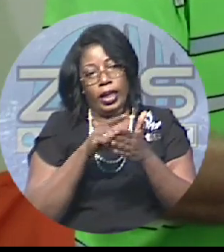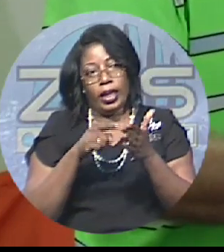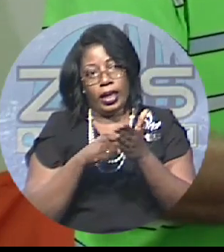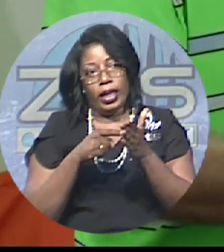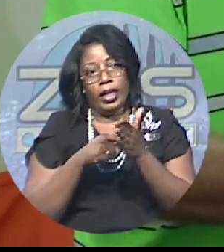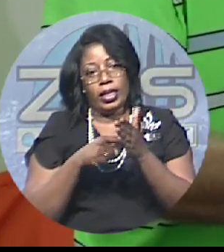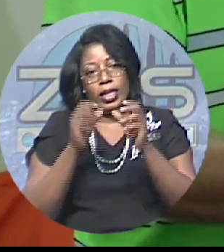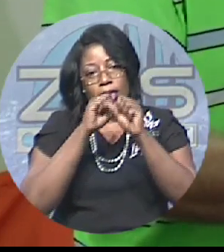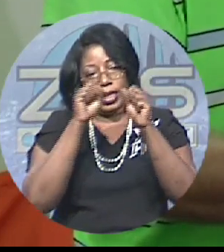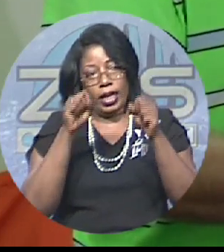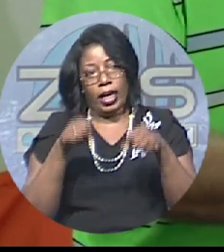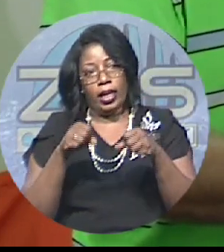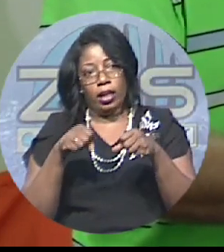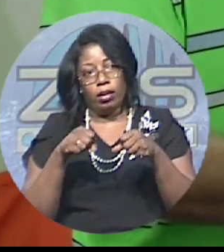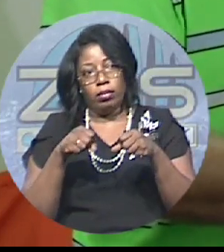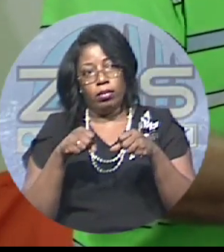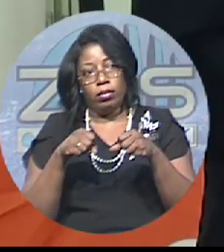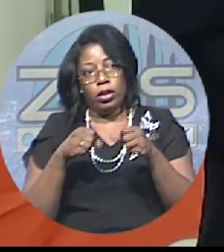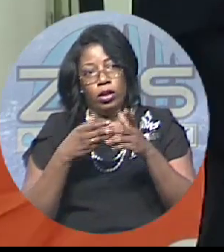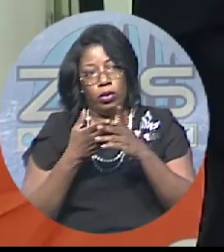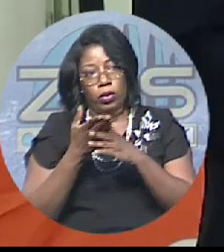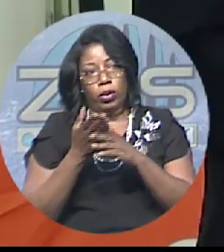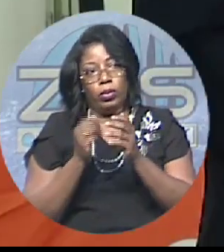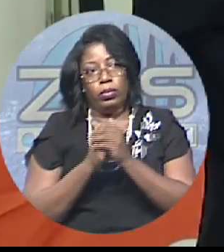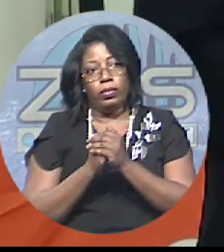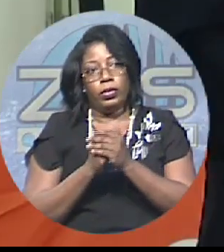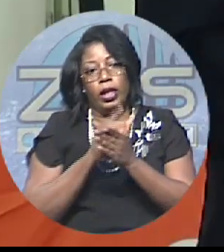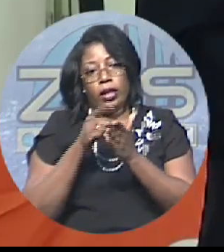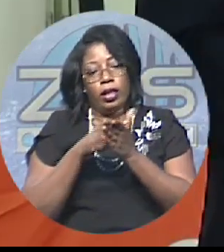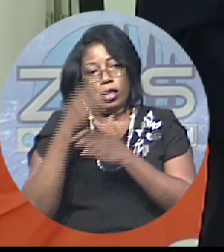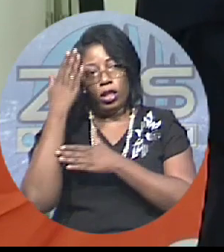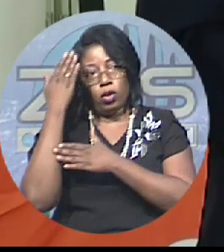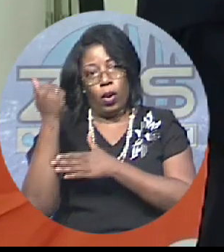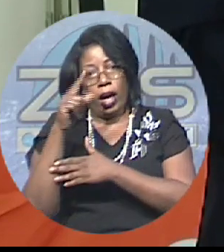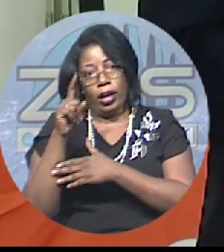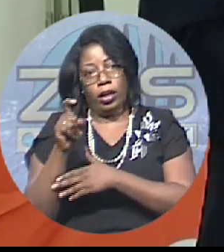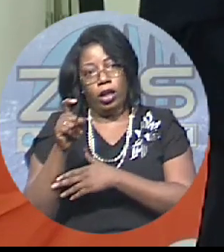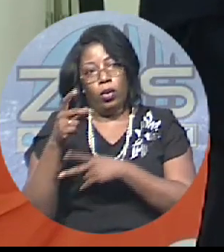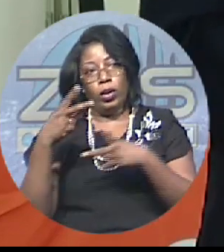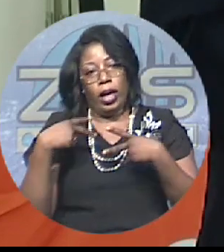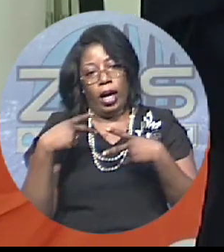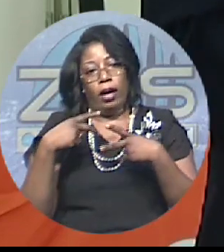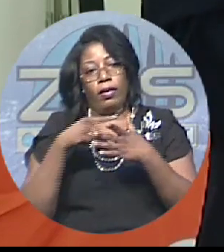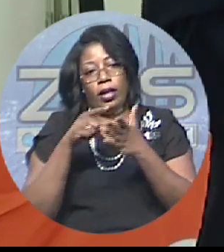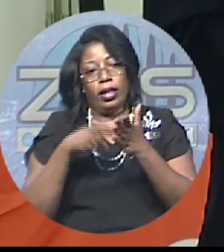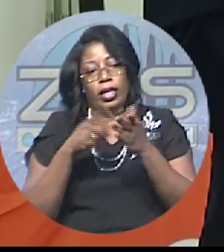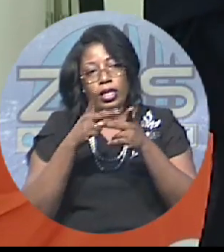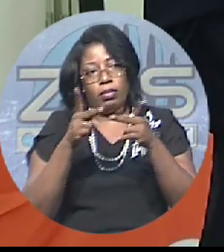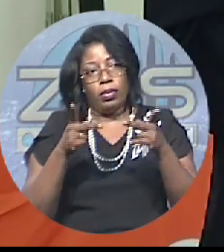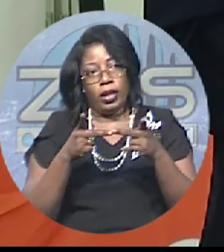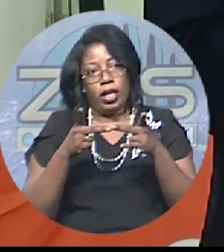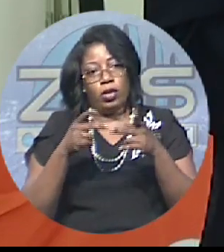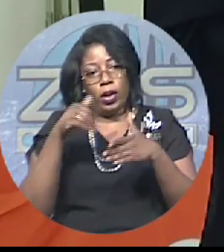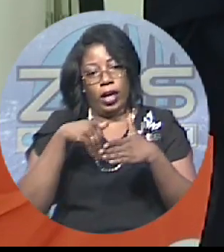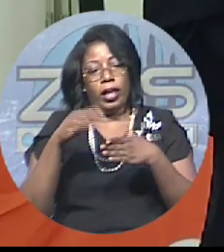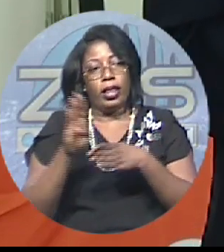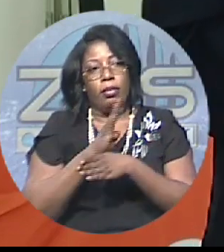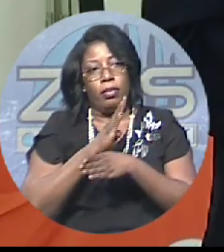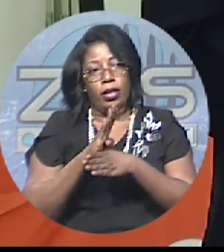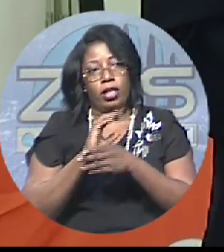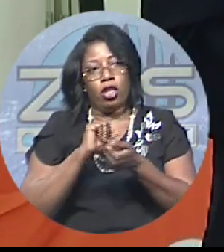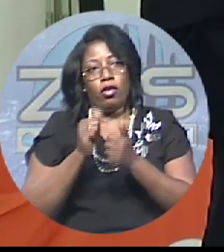the stadium here, right on through. This is why we designed this place. This is why we're in the business of